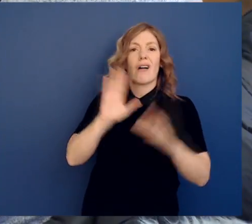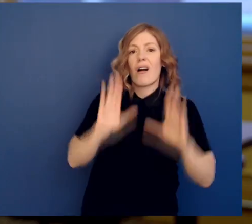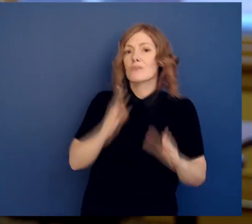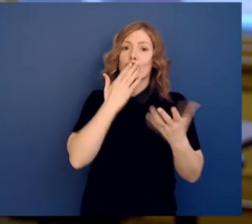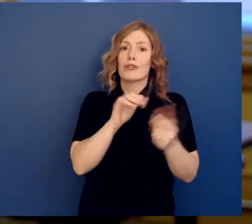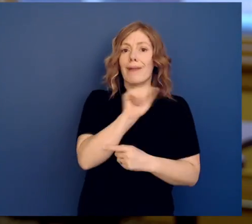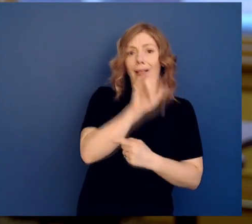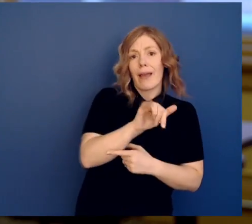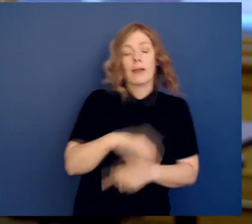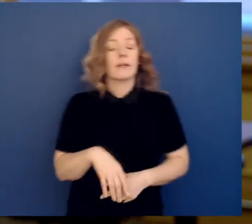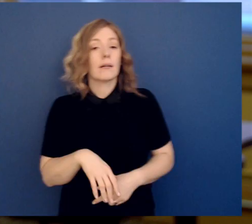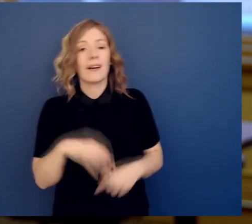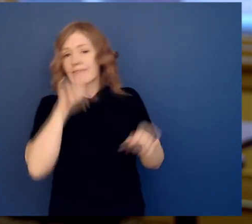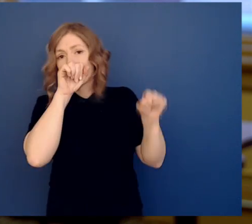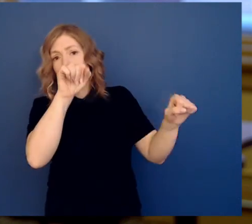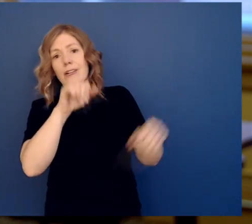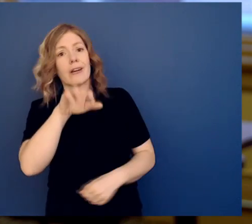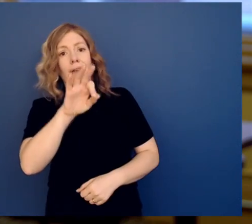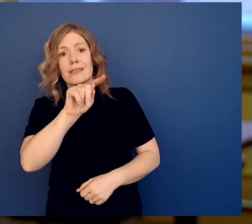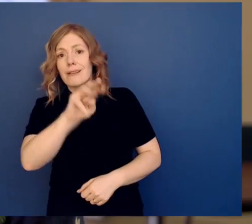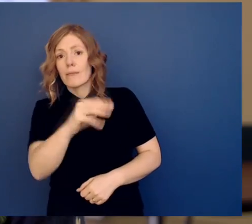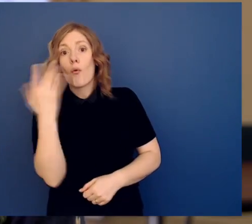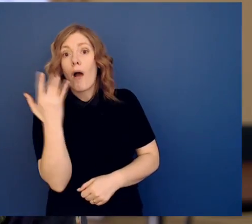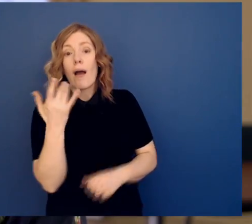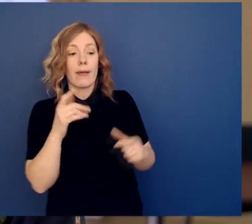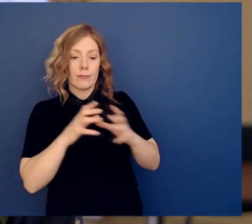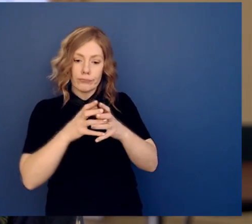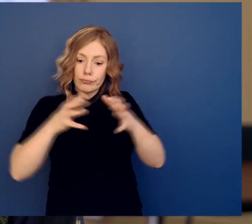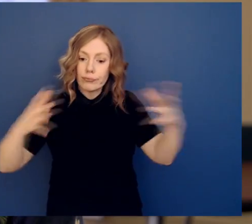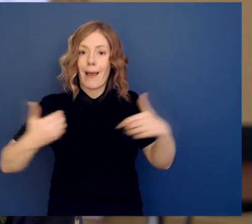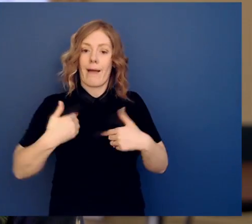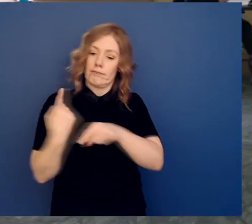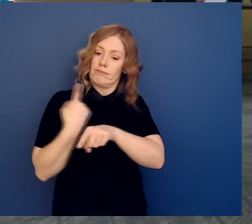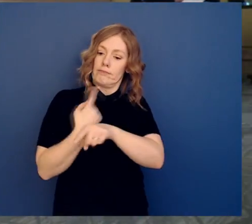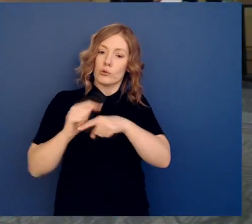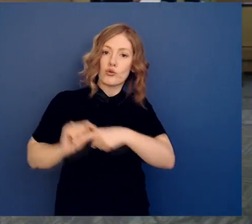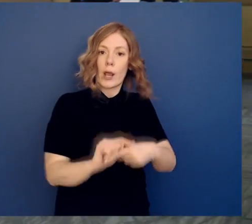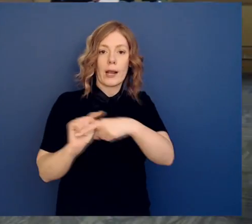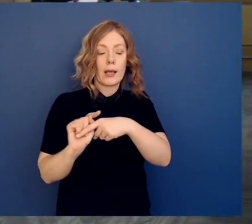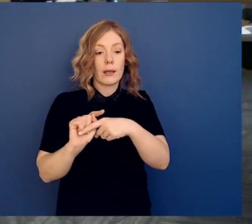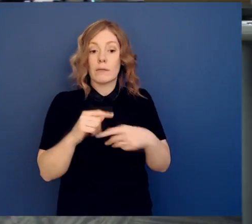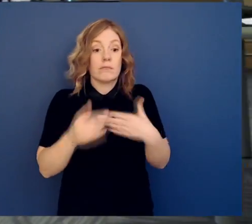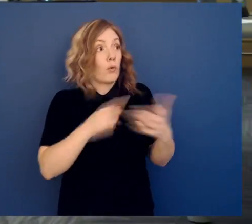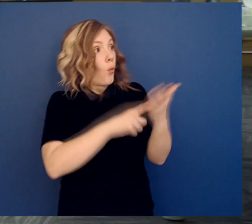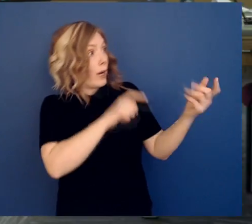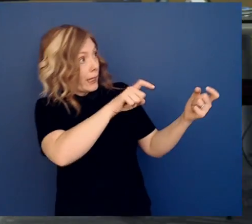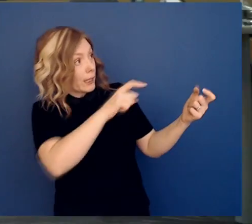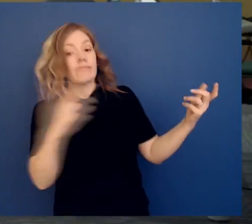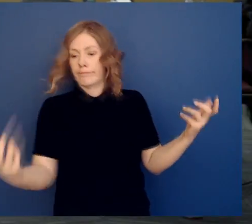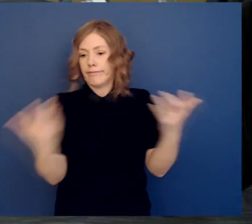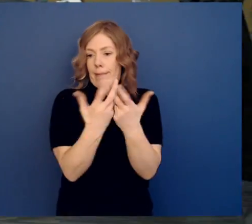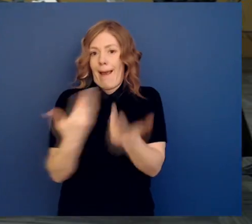more. Film Training Manitoba has been nothing but great. Wonderful ally for us. Oh, I love Film Training Manitoba. I think it's really nice to have a centralized body that is